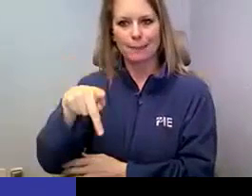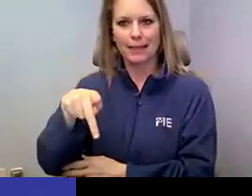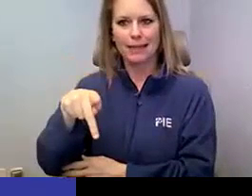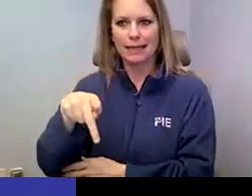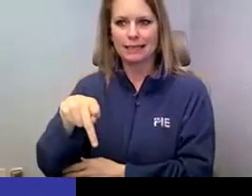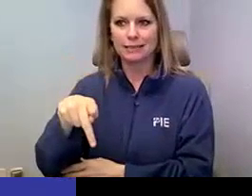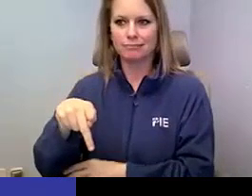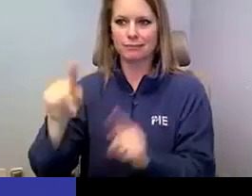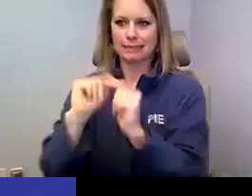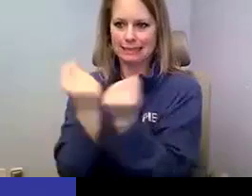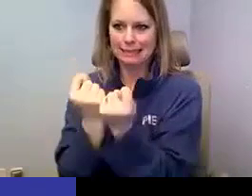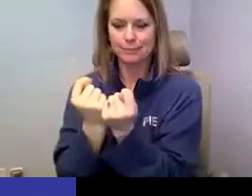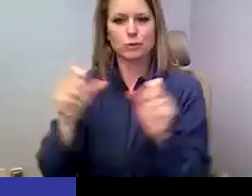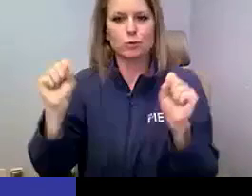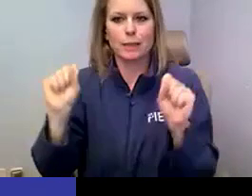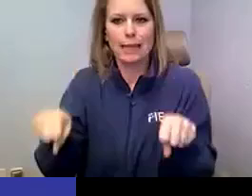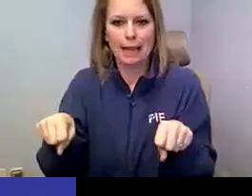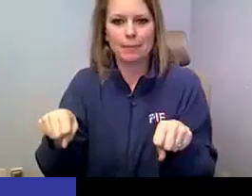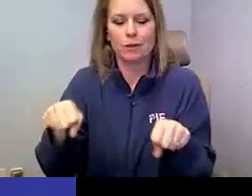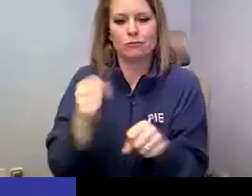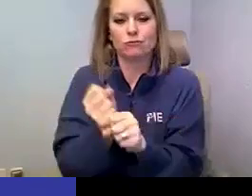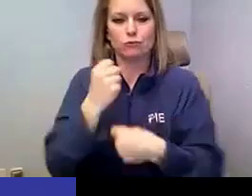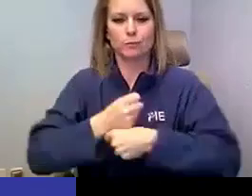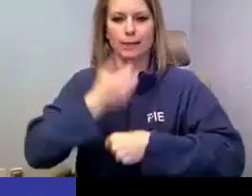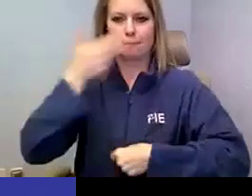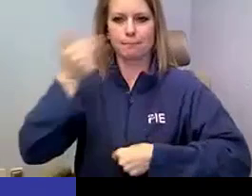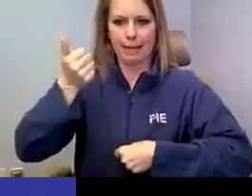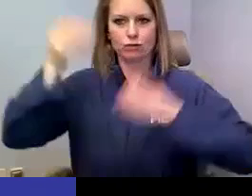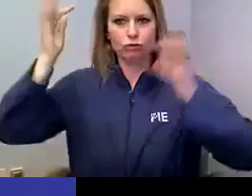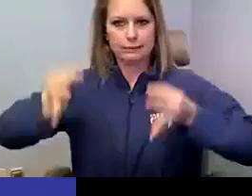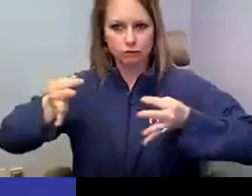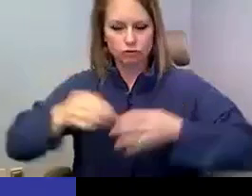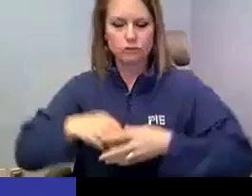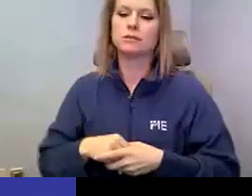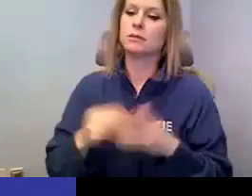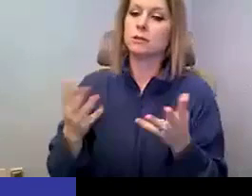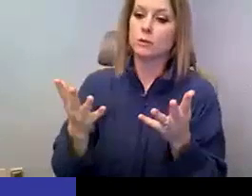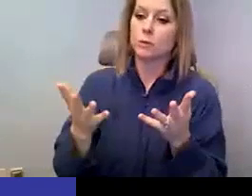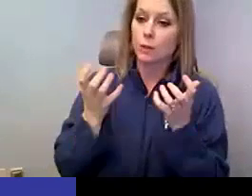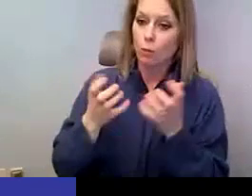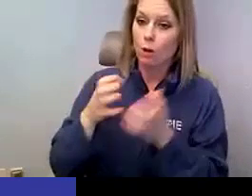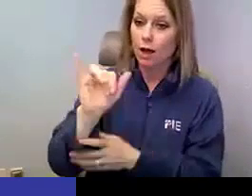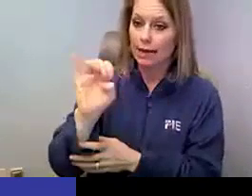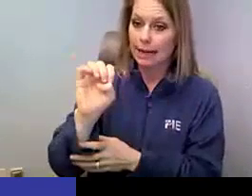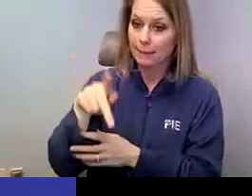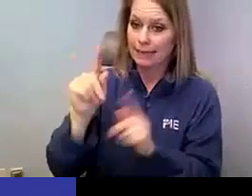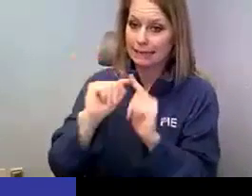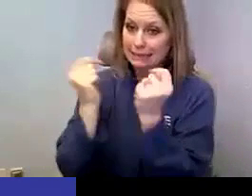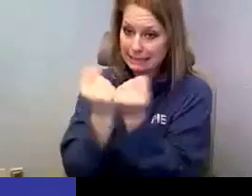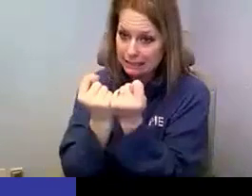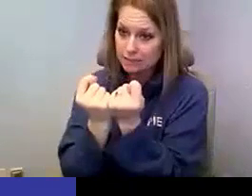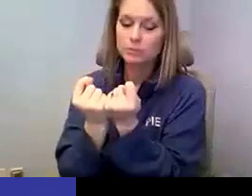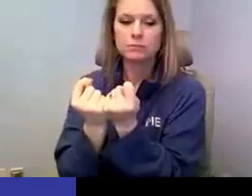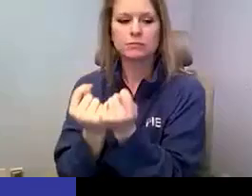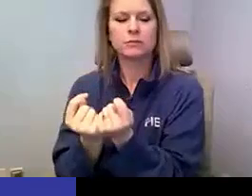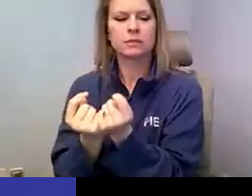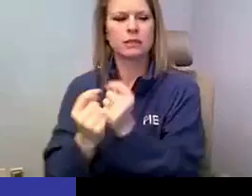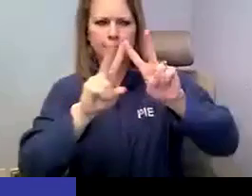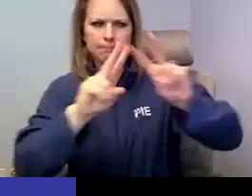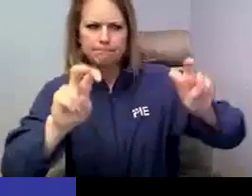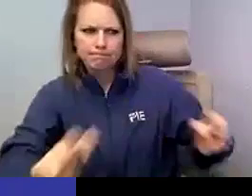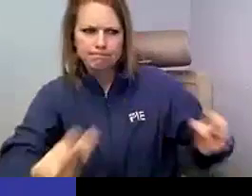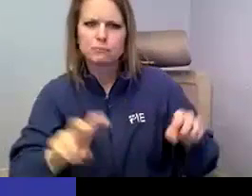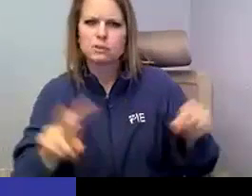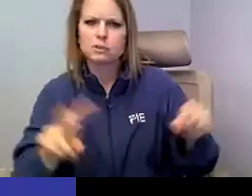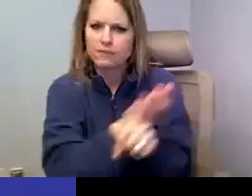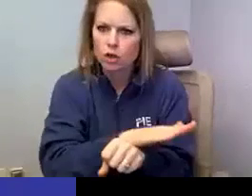decisions. We wanted to ensure IEP teams look not only at the whole child when they're doing an evaluation,